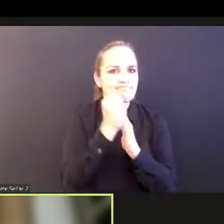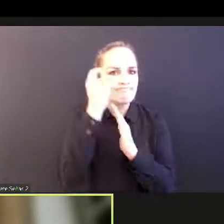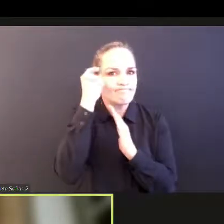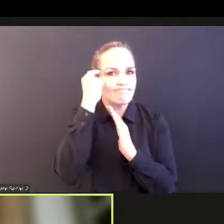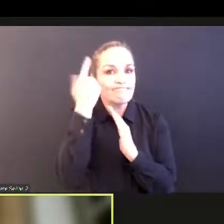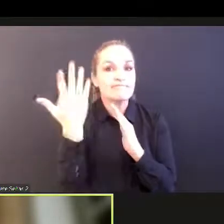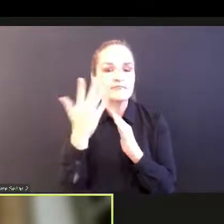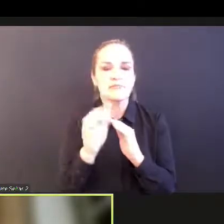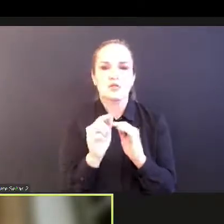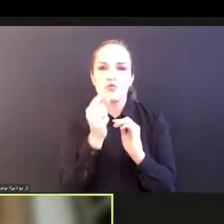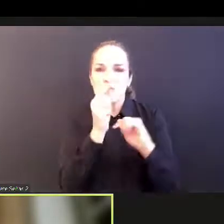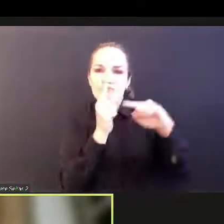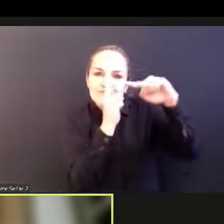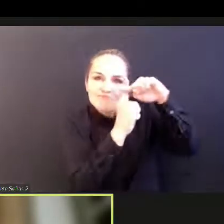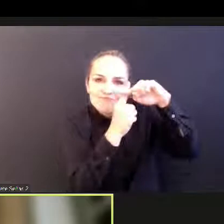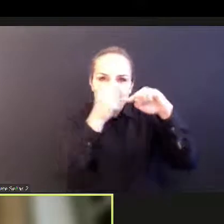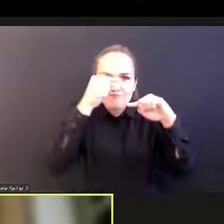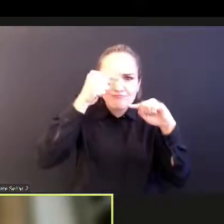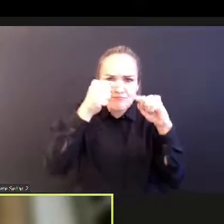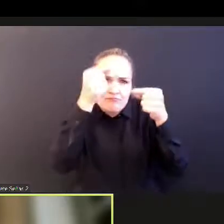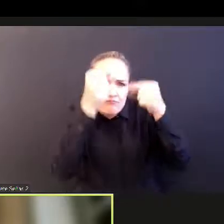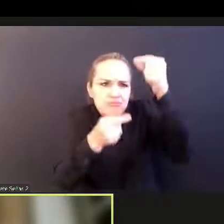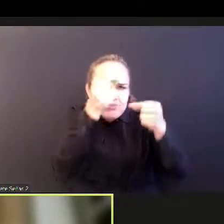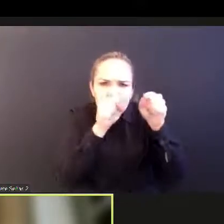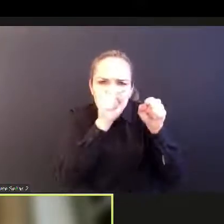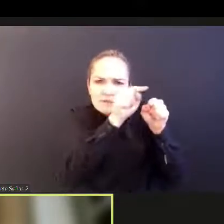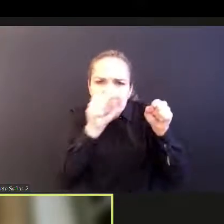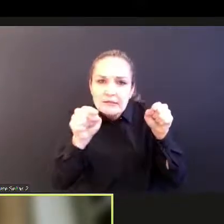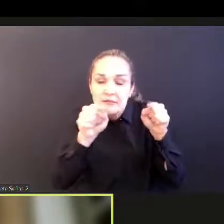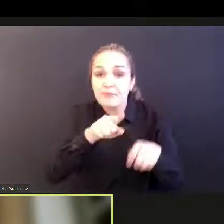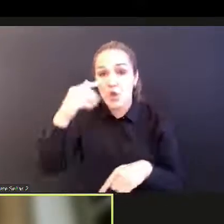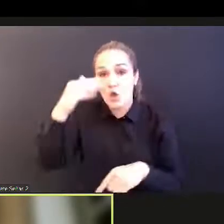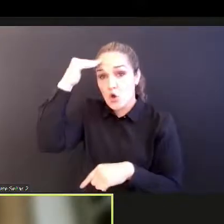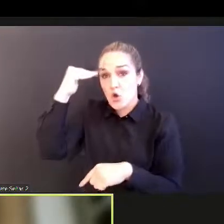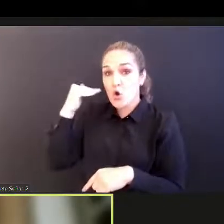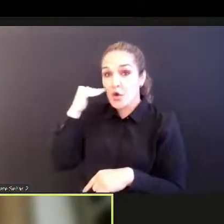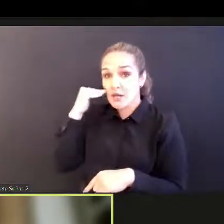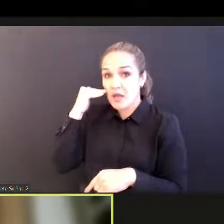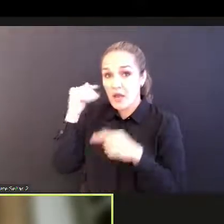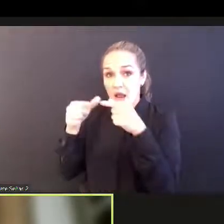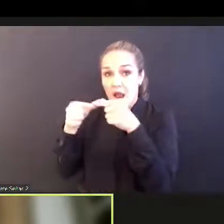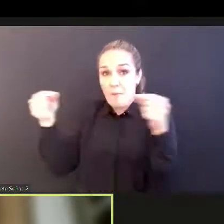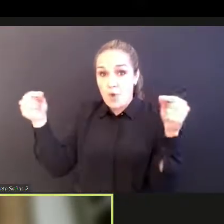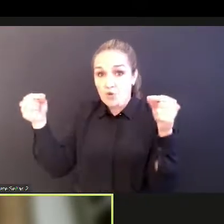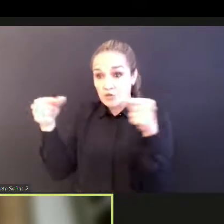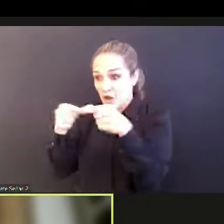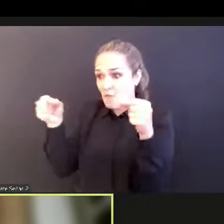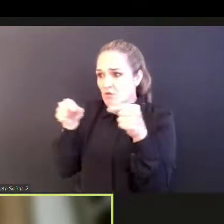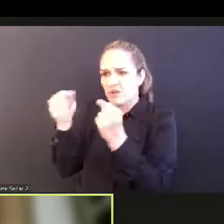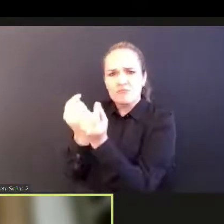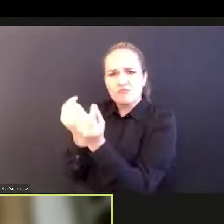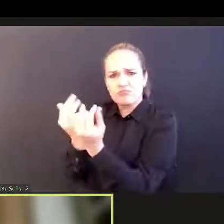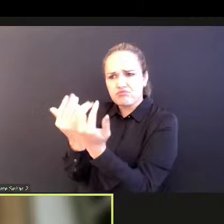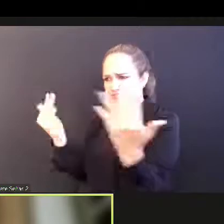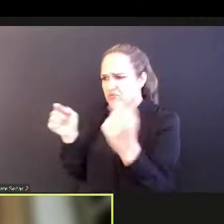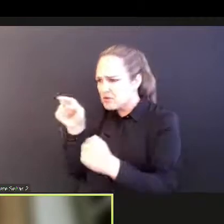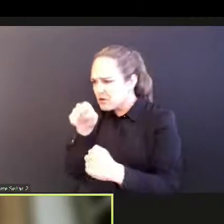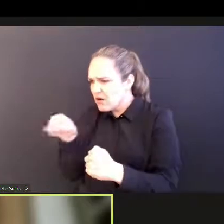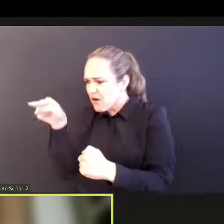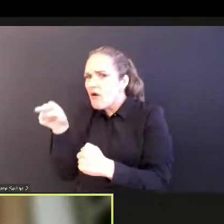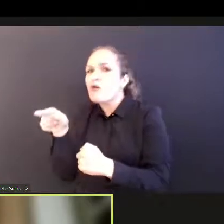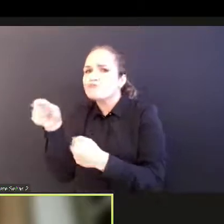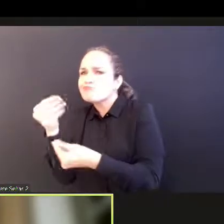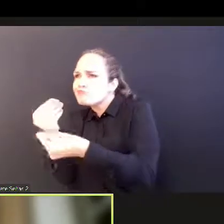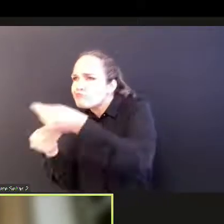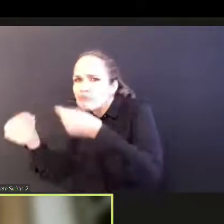and Korean companies which are actually interested in this market. They're using the small market there to try out pilots. They're testing applications